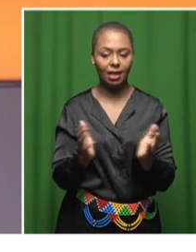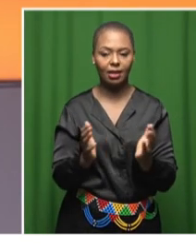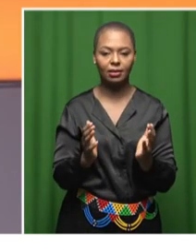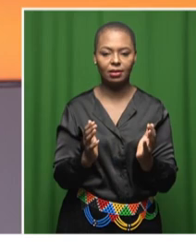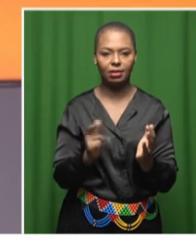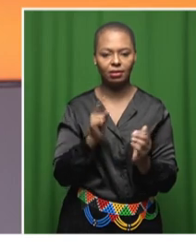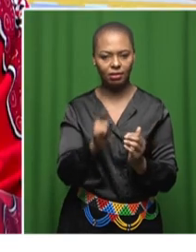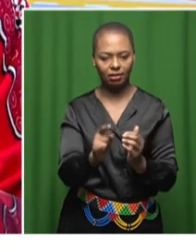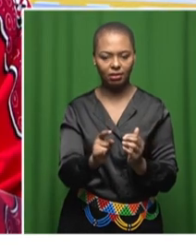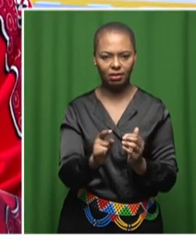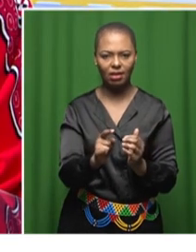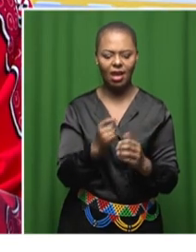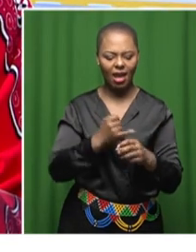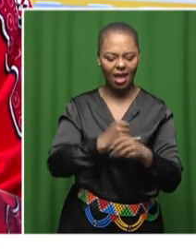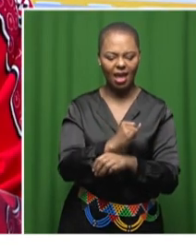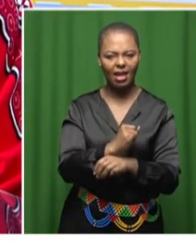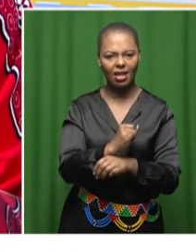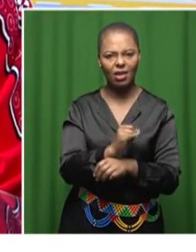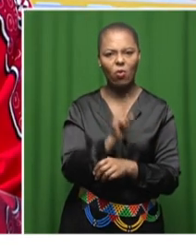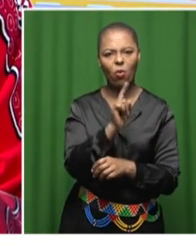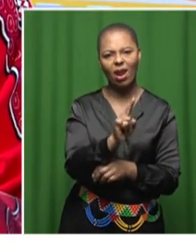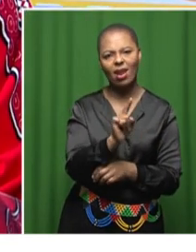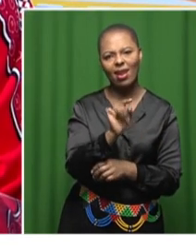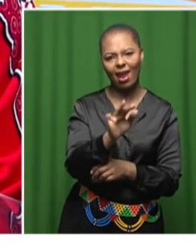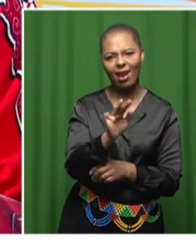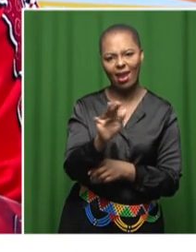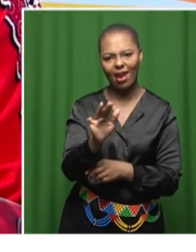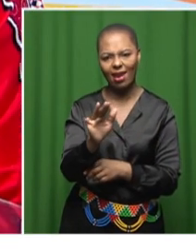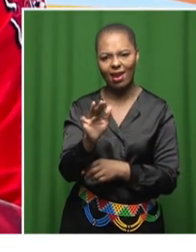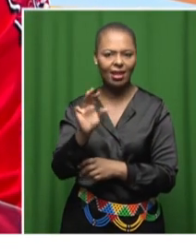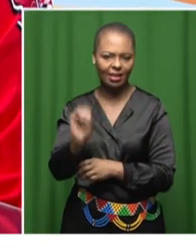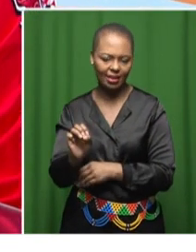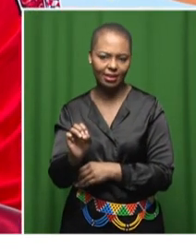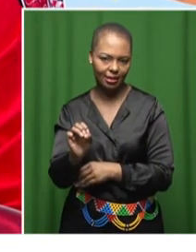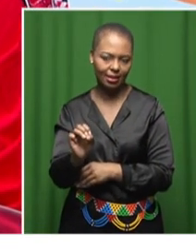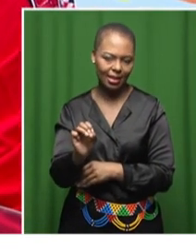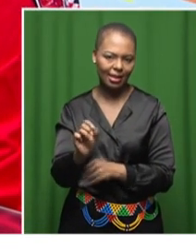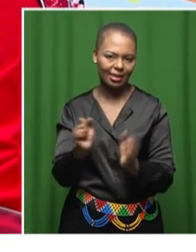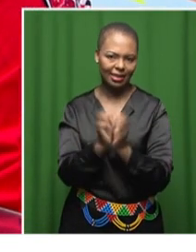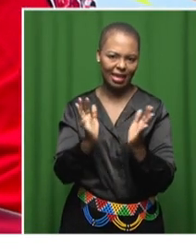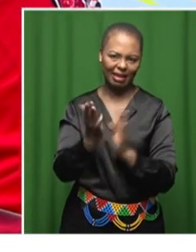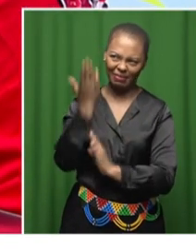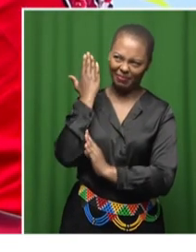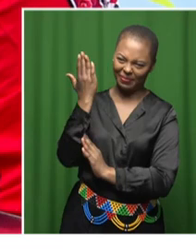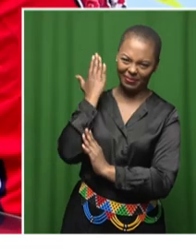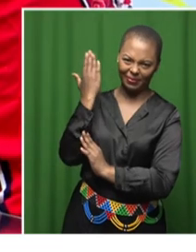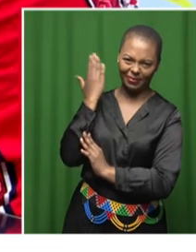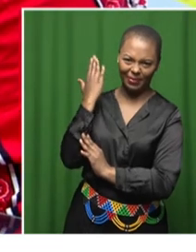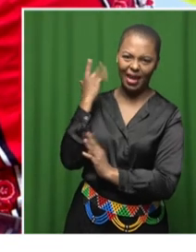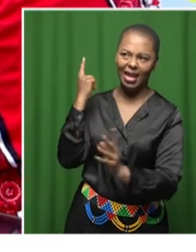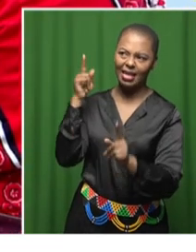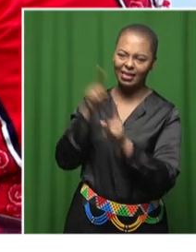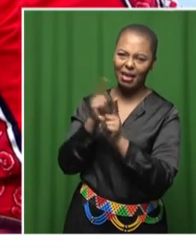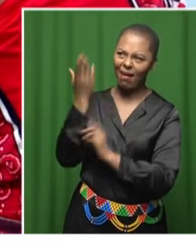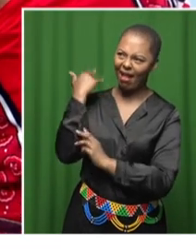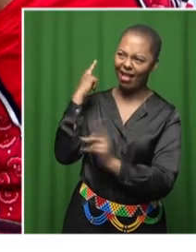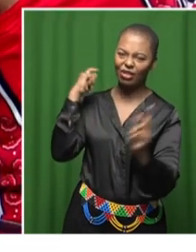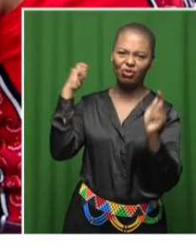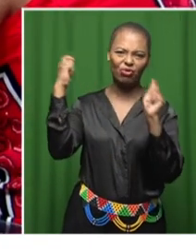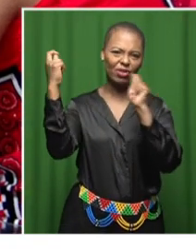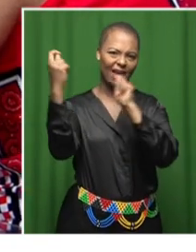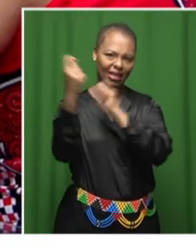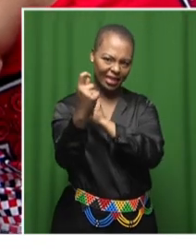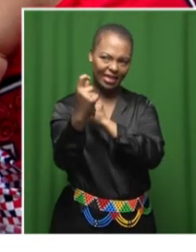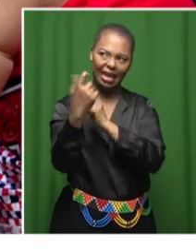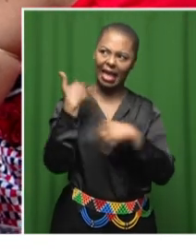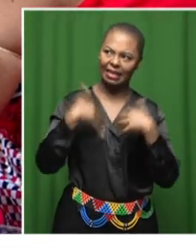to early 1990s. We take a look at the transition at the time, you know, the